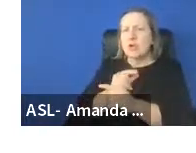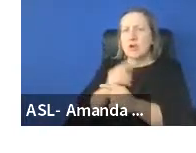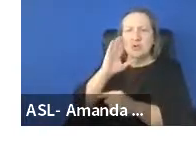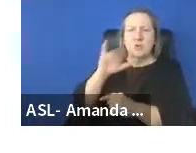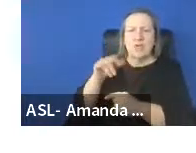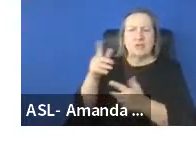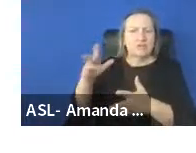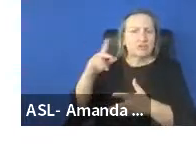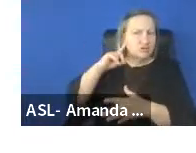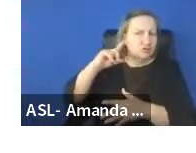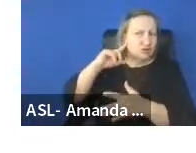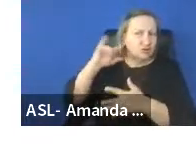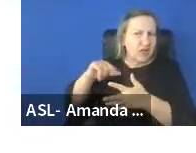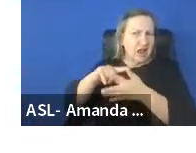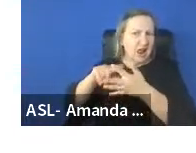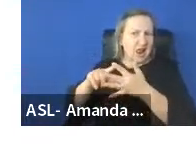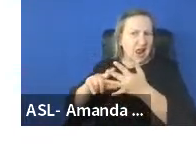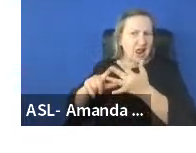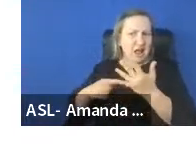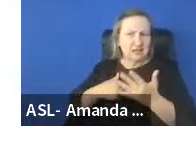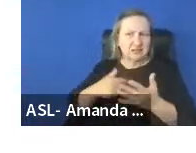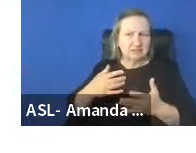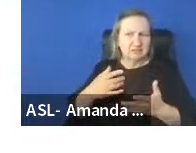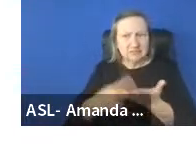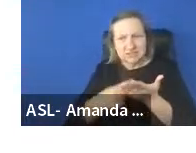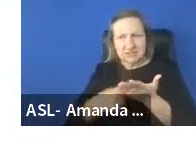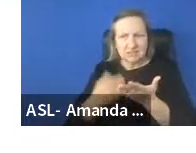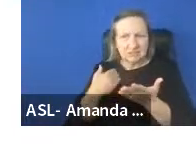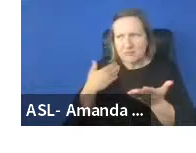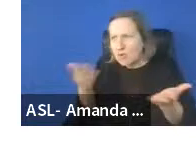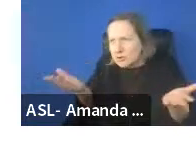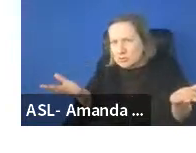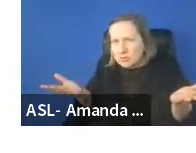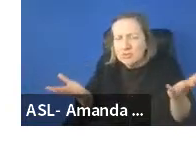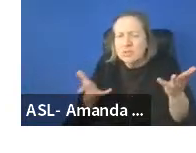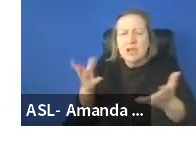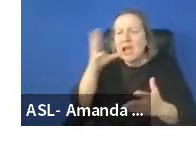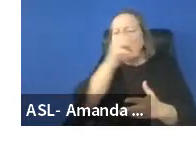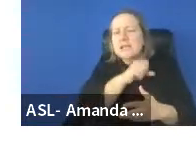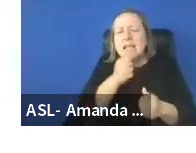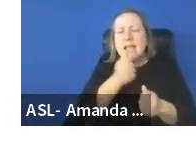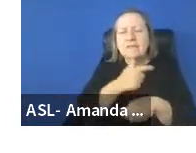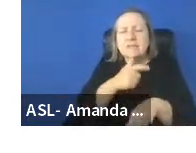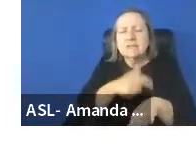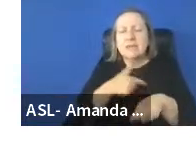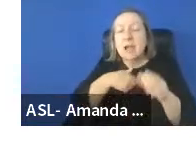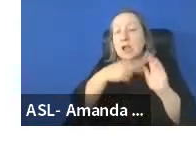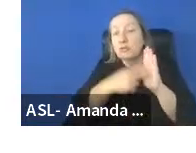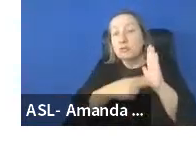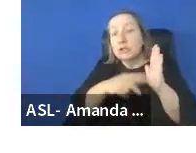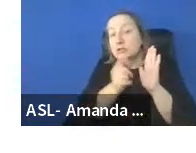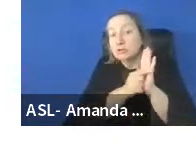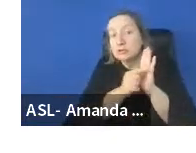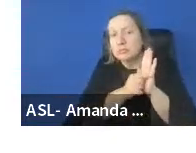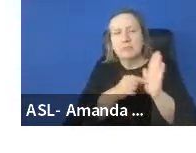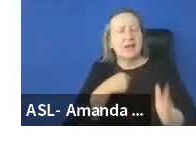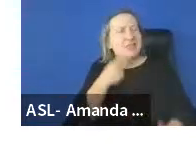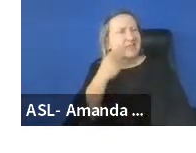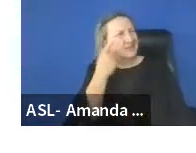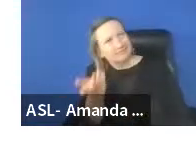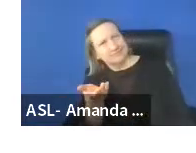they heard all those arguments previously. So I guess every time I read it in the paper, I'm going,